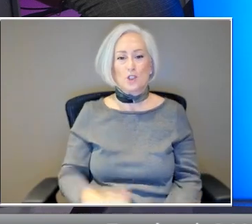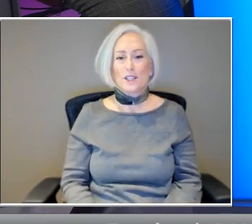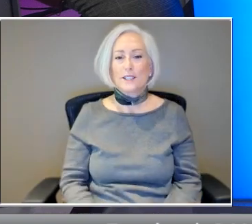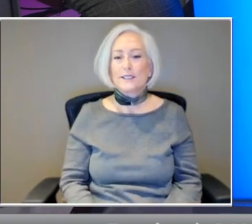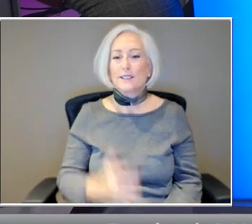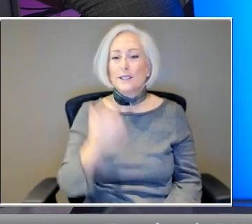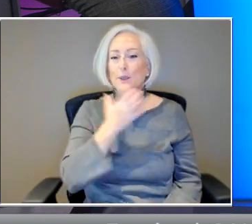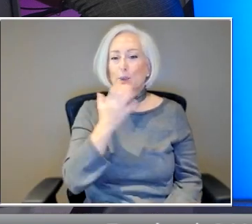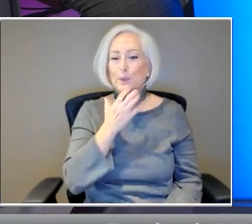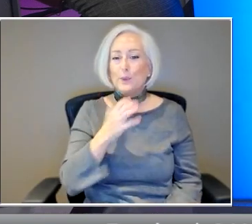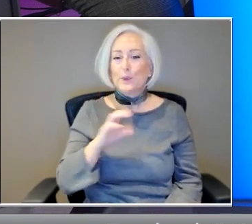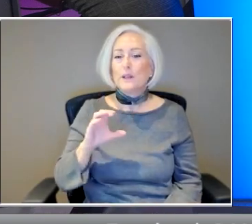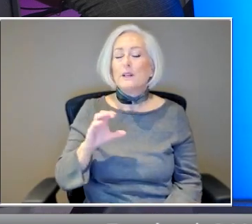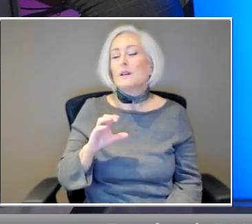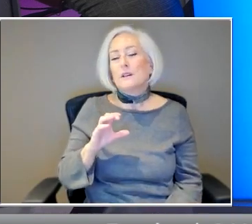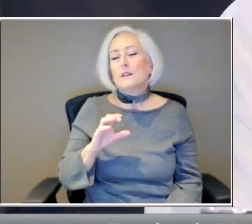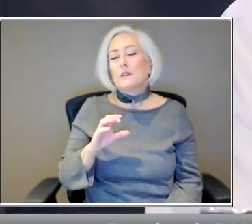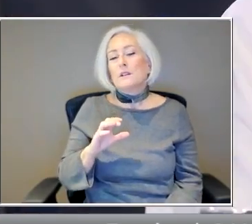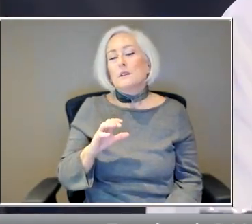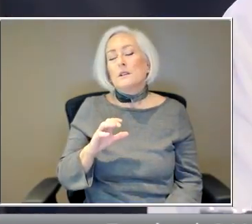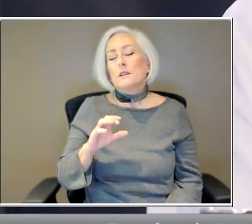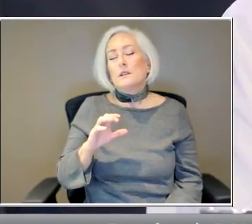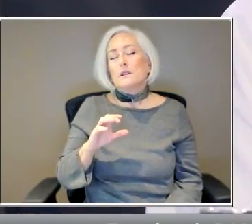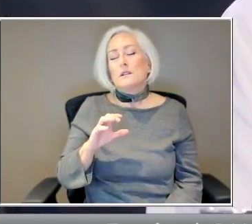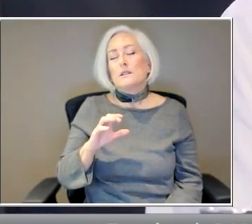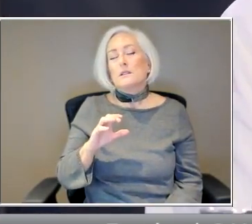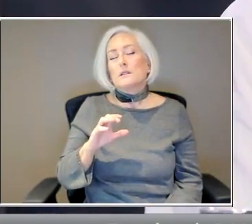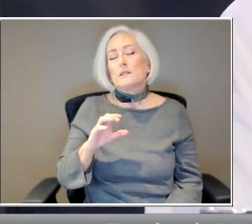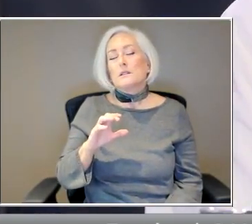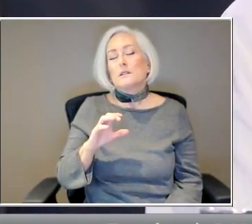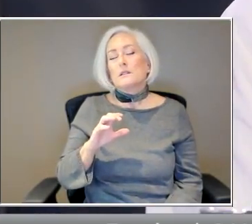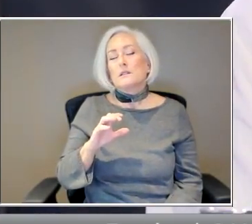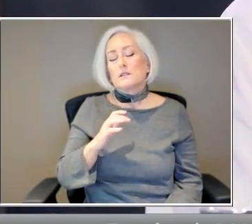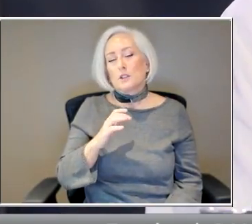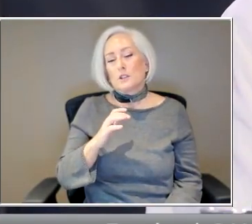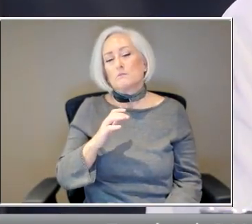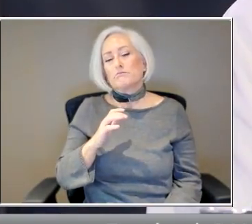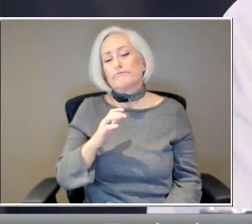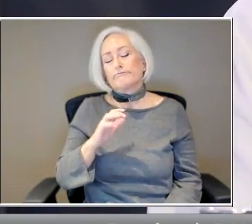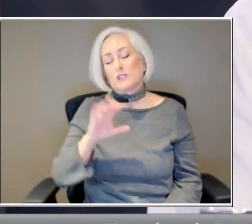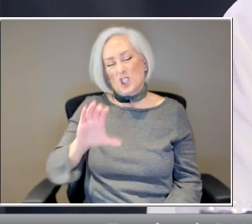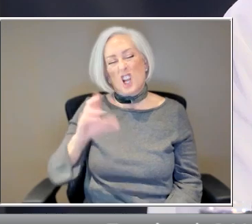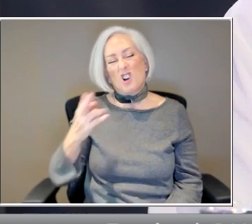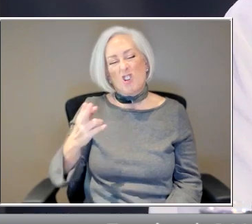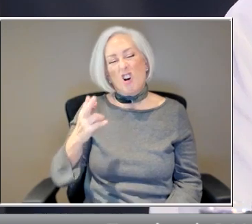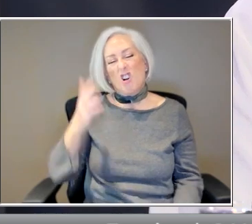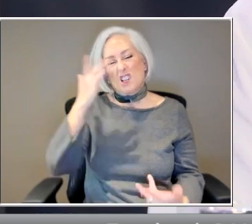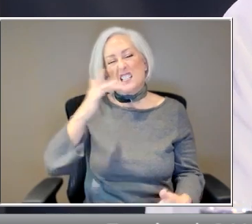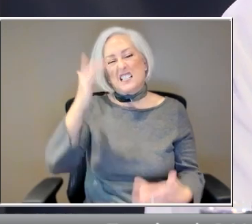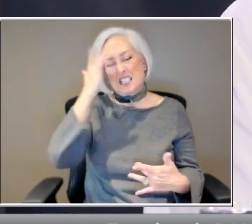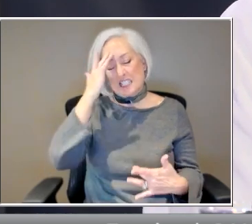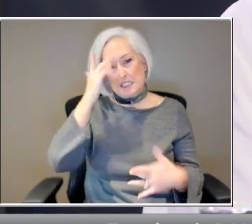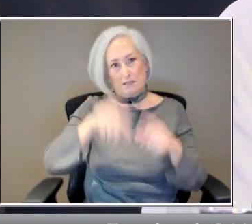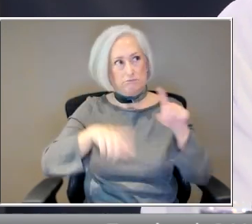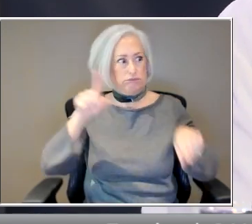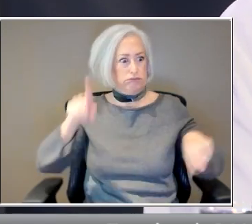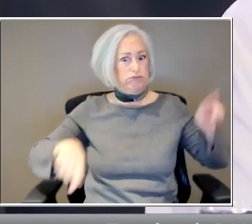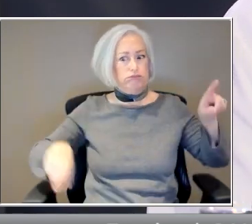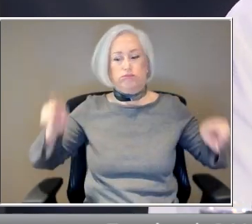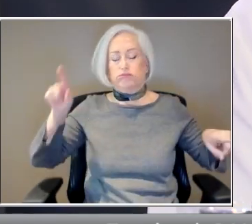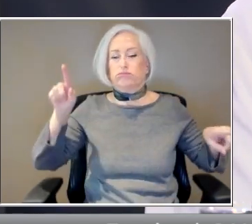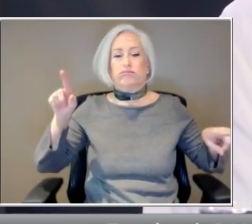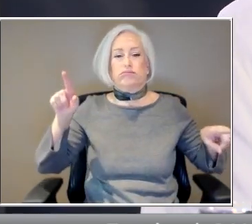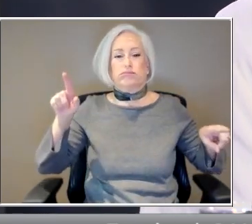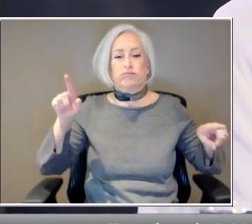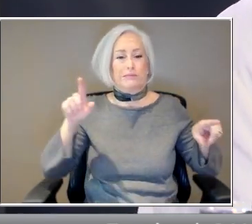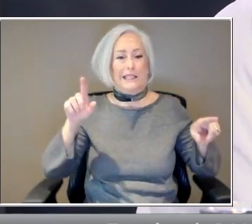heart disease is an unbelievable spectrum of severity and almost every possible